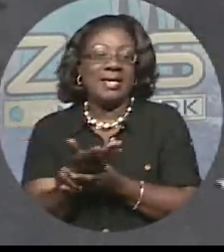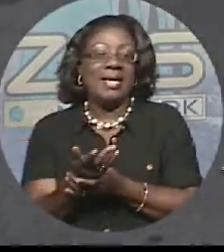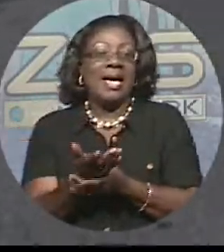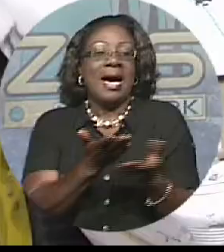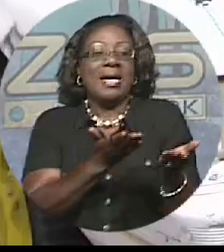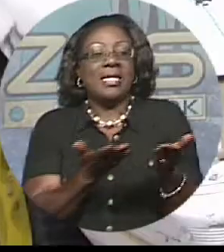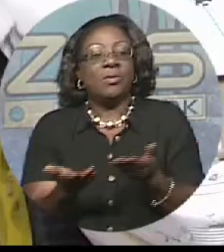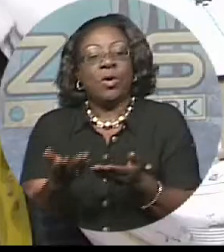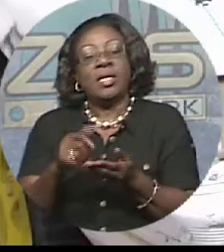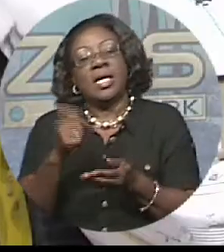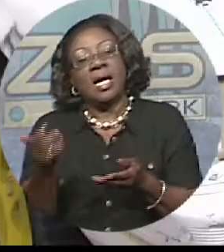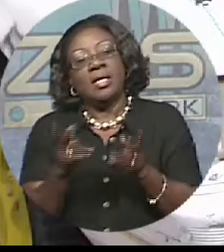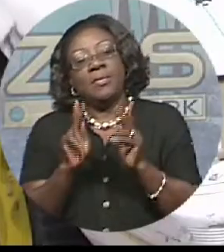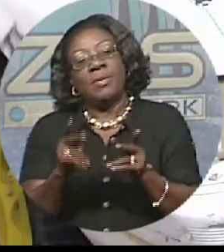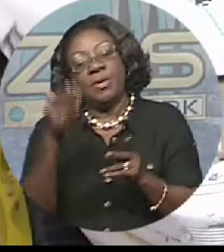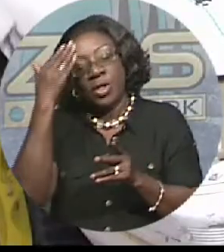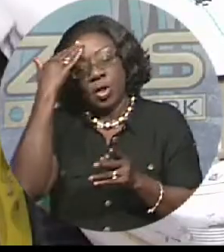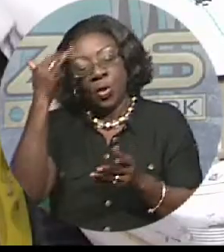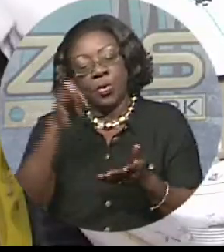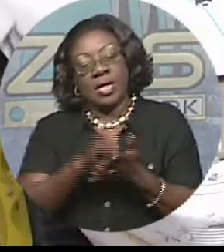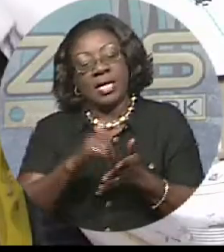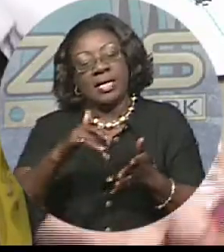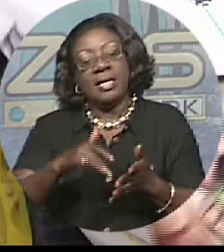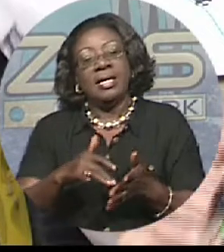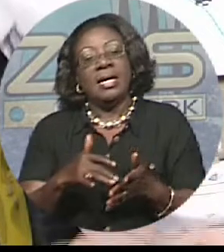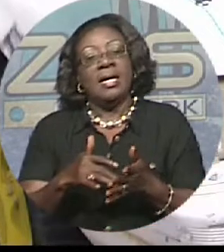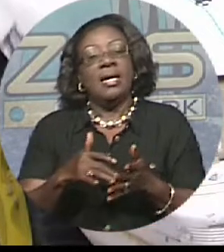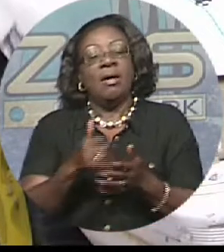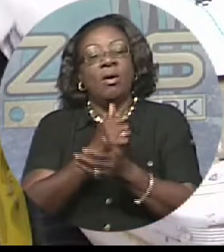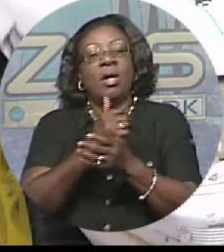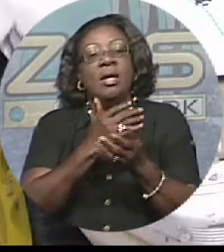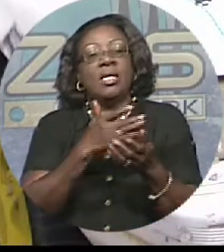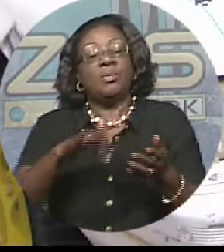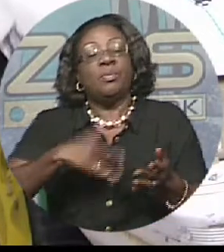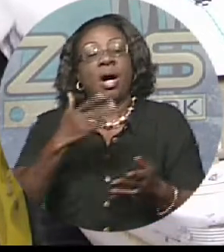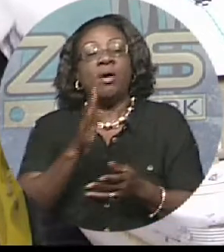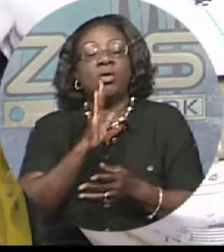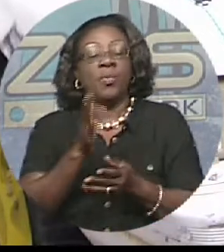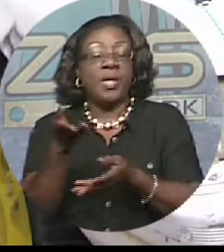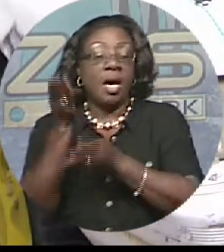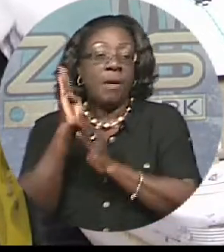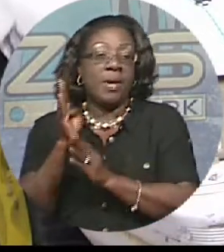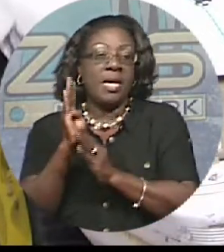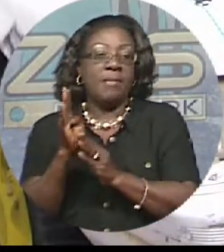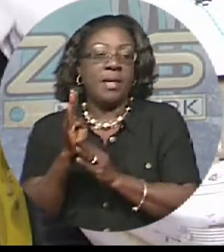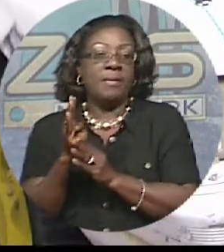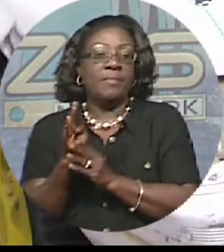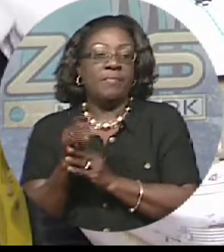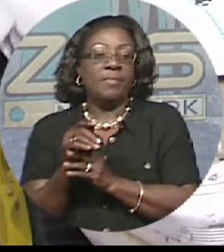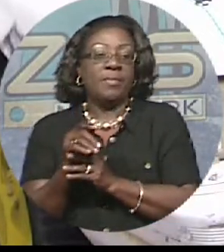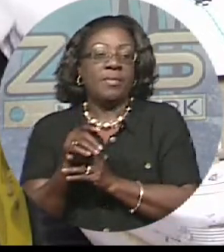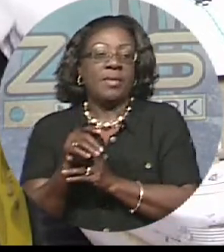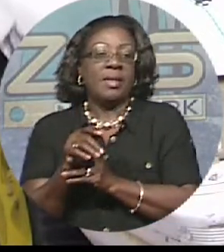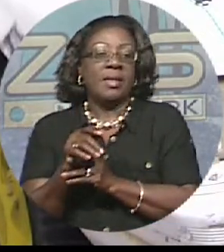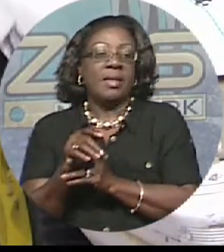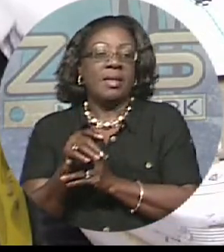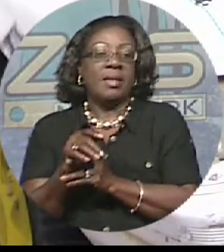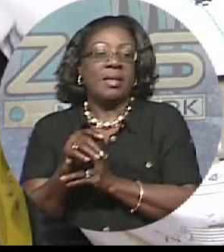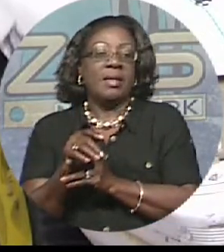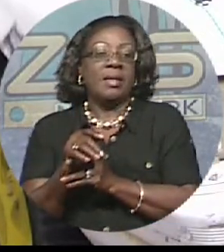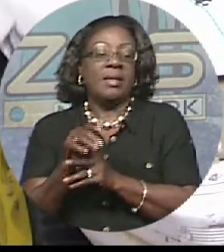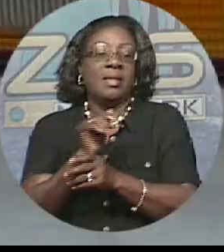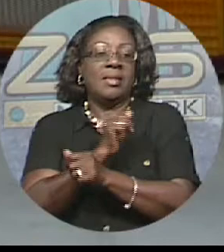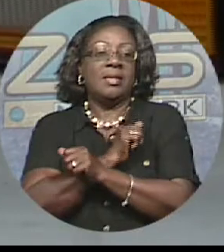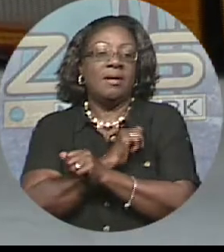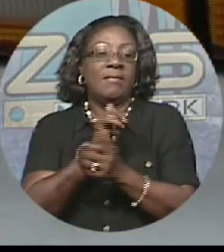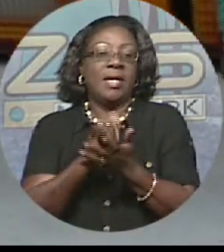want the rest of Bahamian them to do the same thing. I feel glad knowing that I out there seeing other cars decorated, patriotic. I just